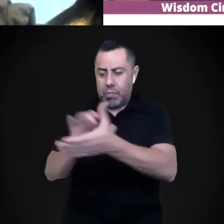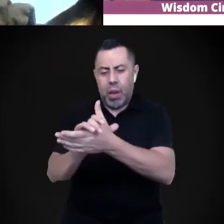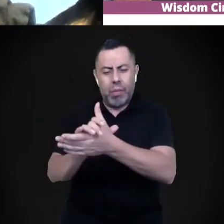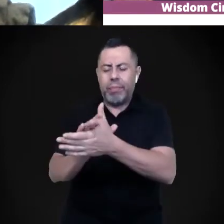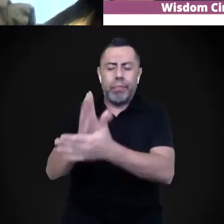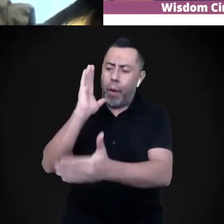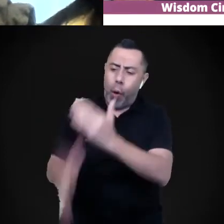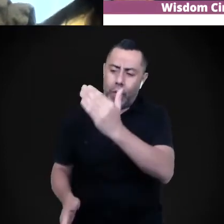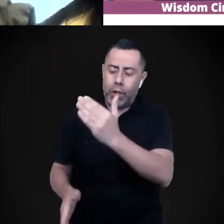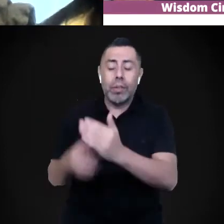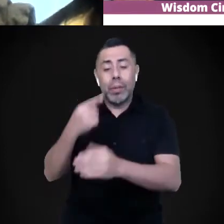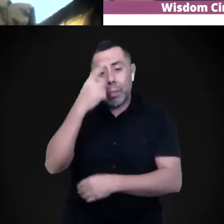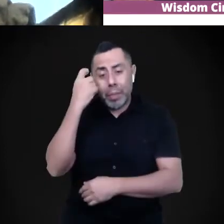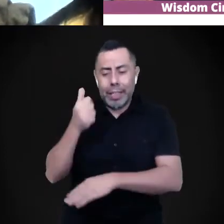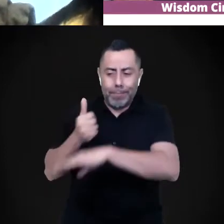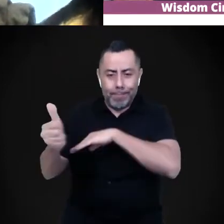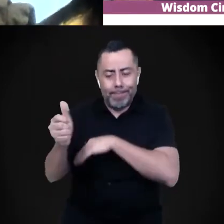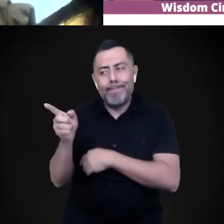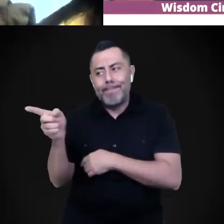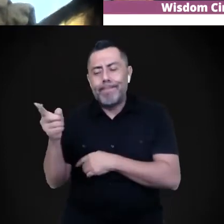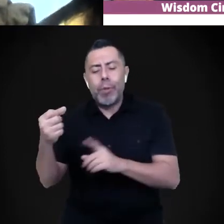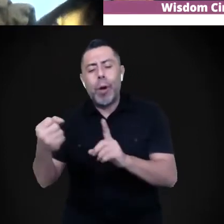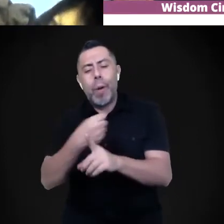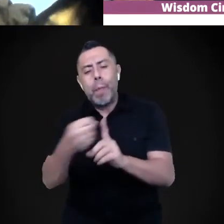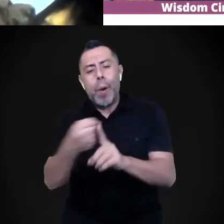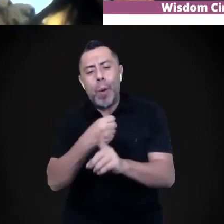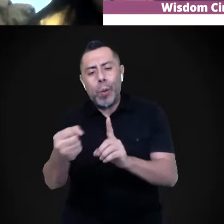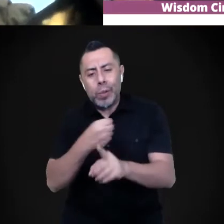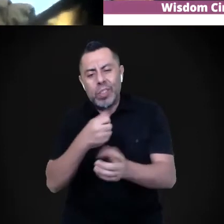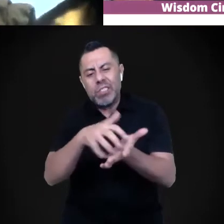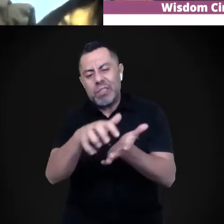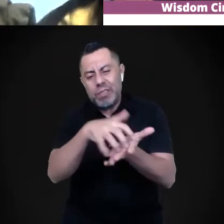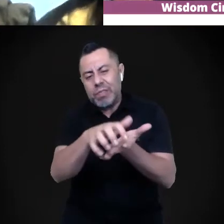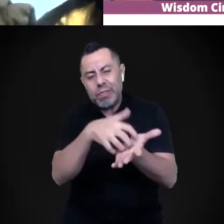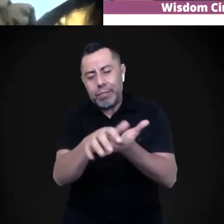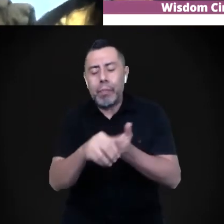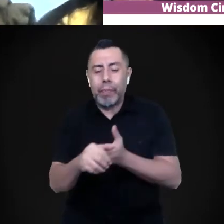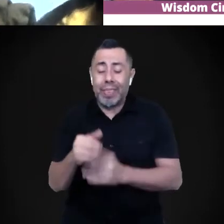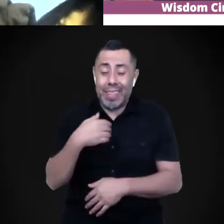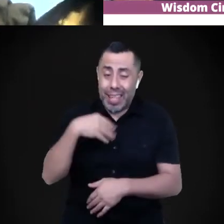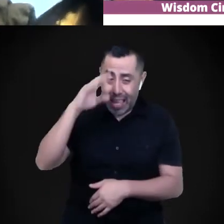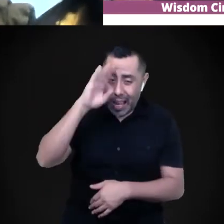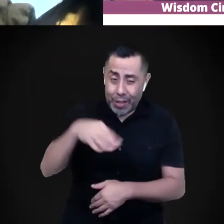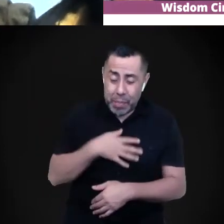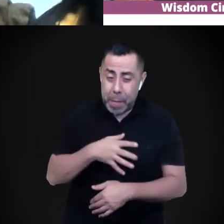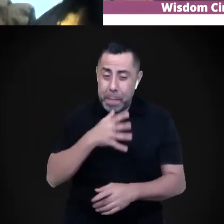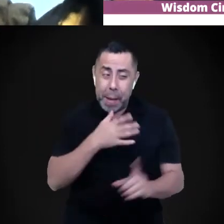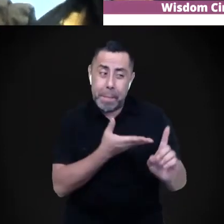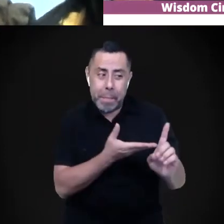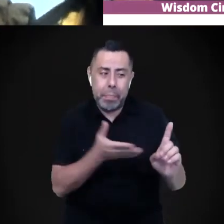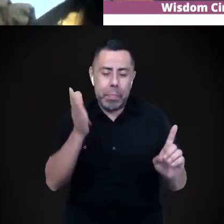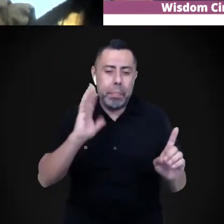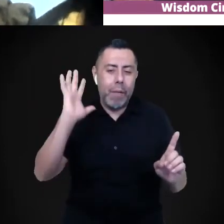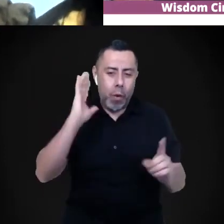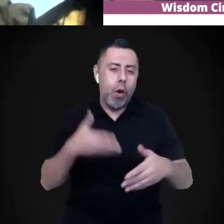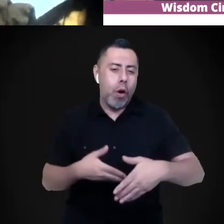abusive. So I know my mom used to talk about that. And she also touched a bit